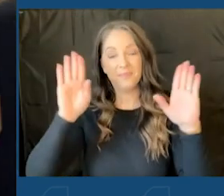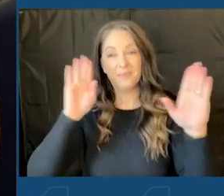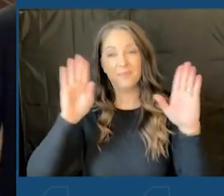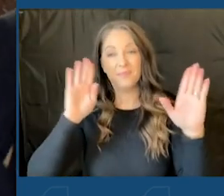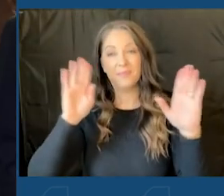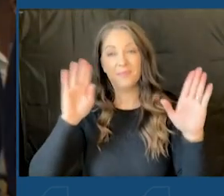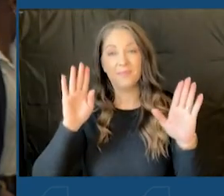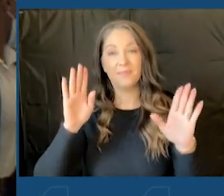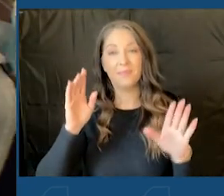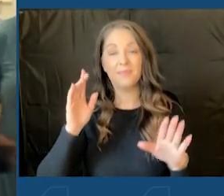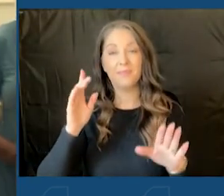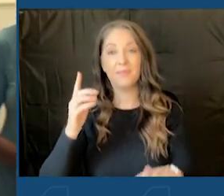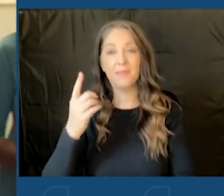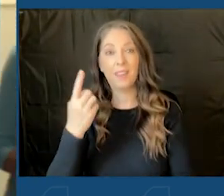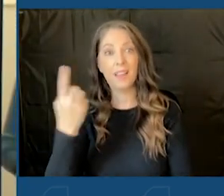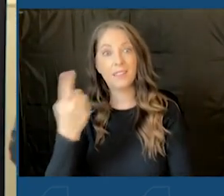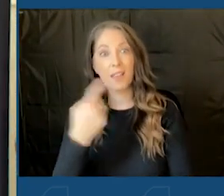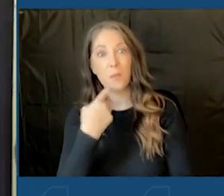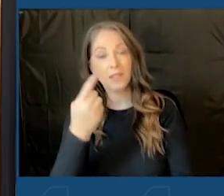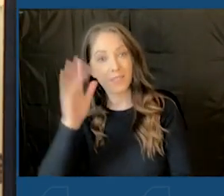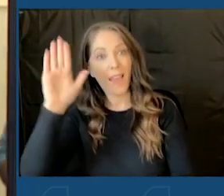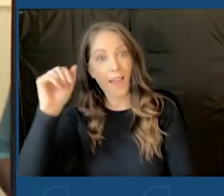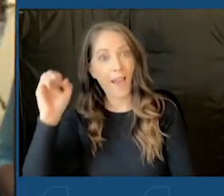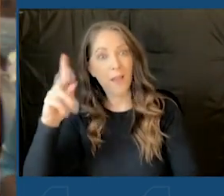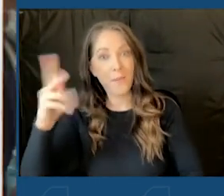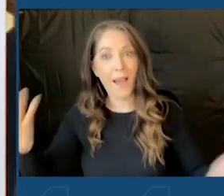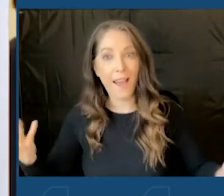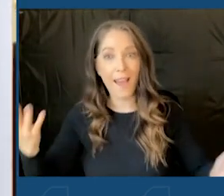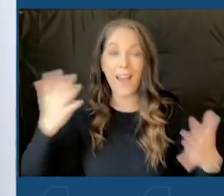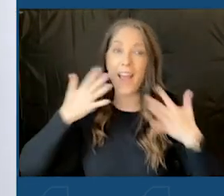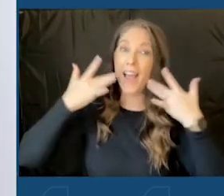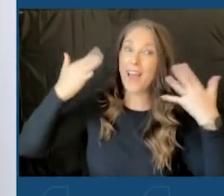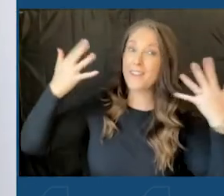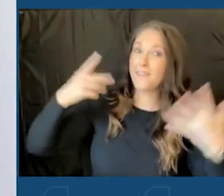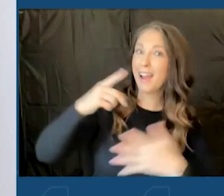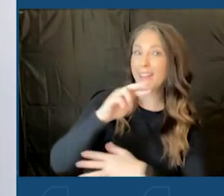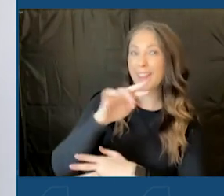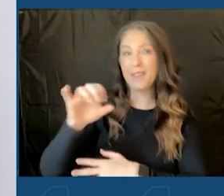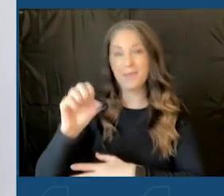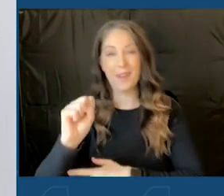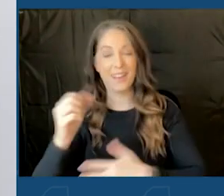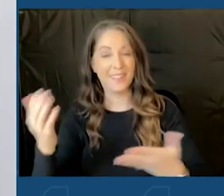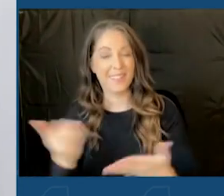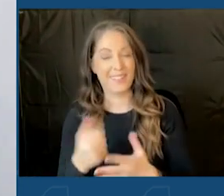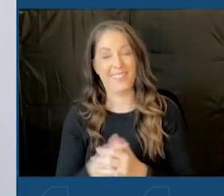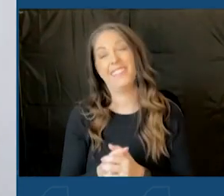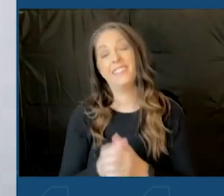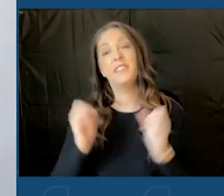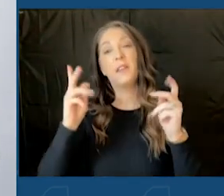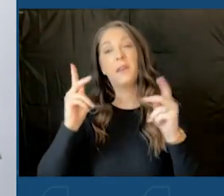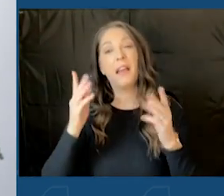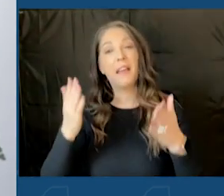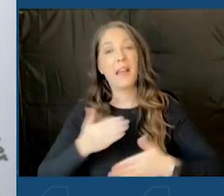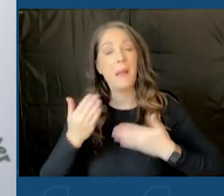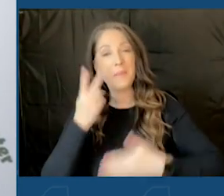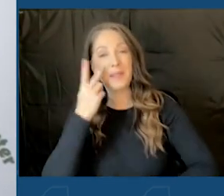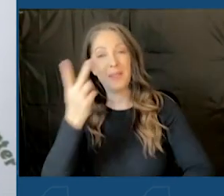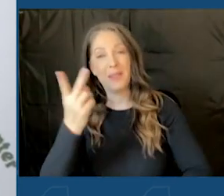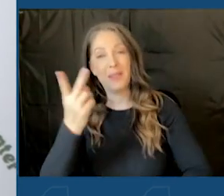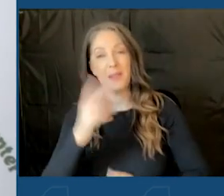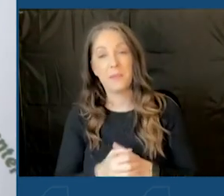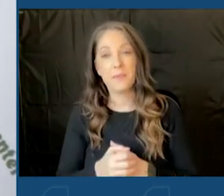Hi back. Wow. Friendly press is here. How about that? How about that? Great to see everyone here today. First of all,